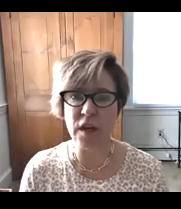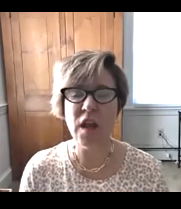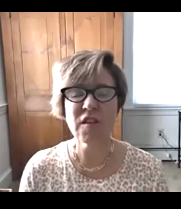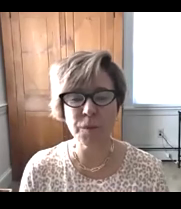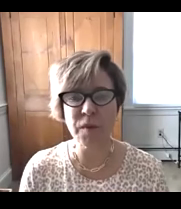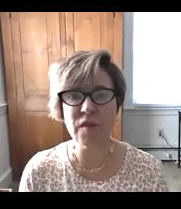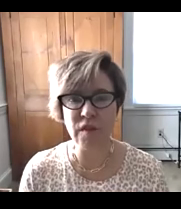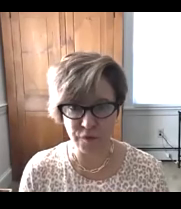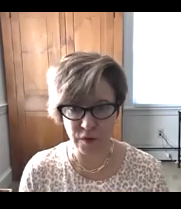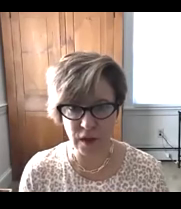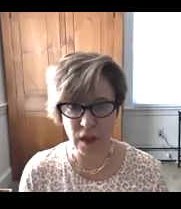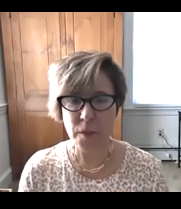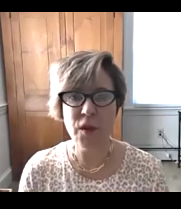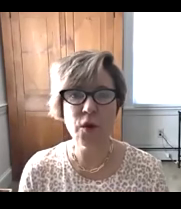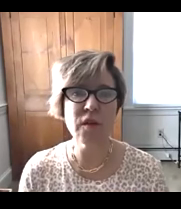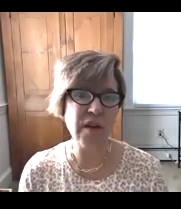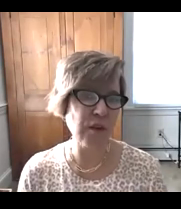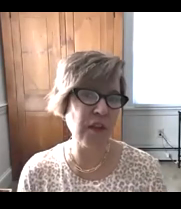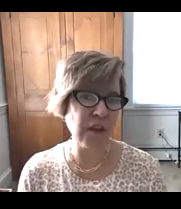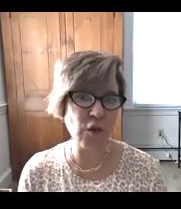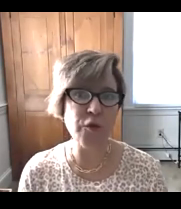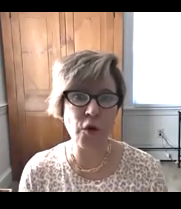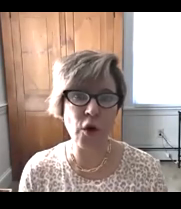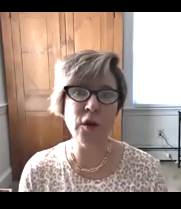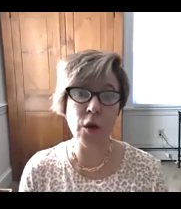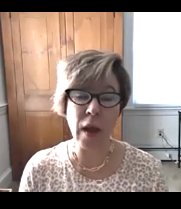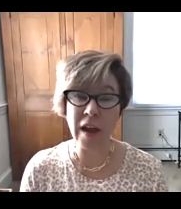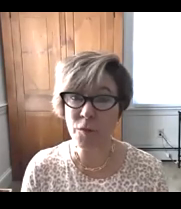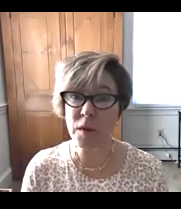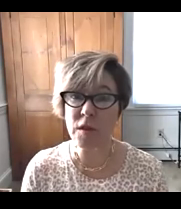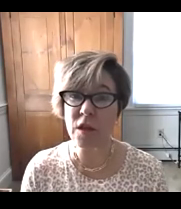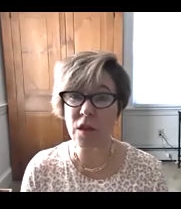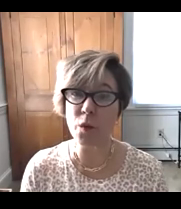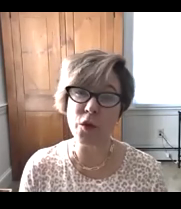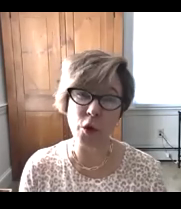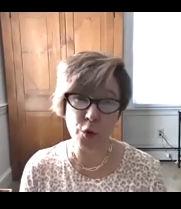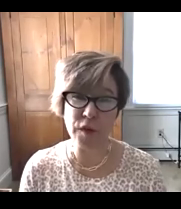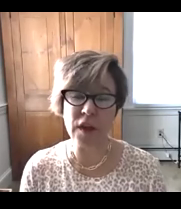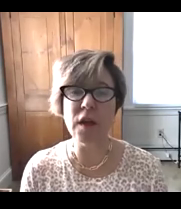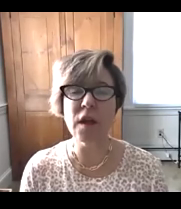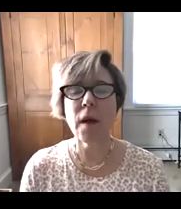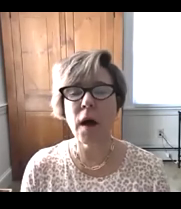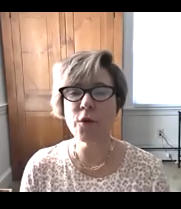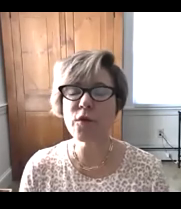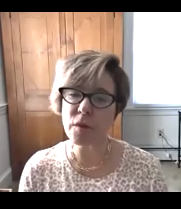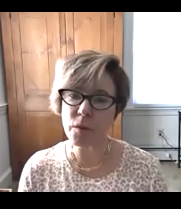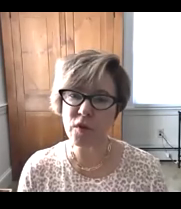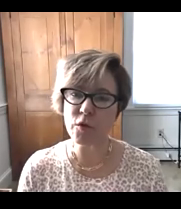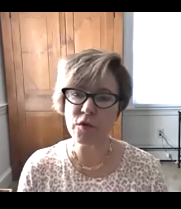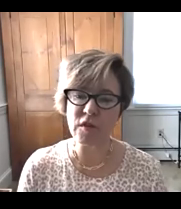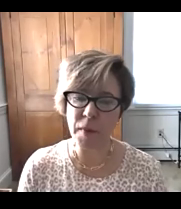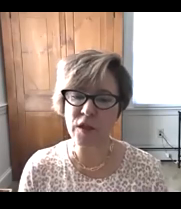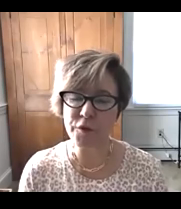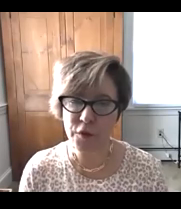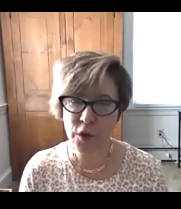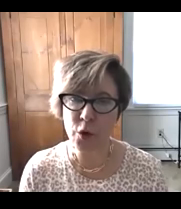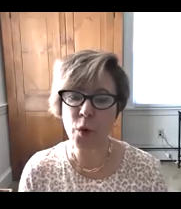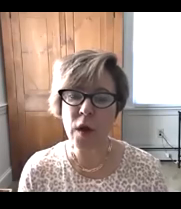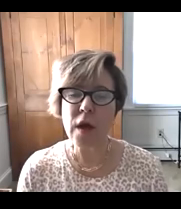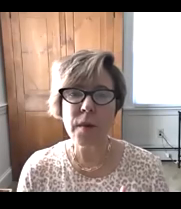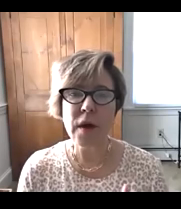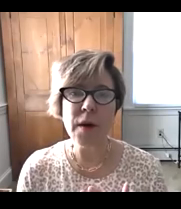COVID specific, because everything so far, you know, has been dealing with COVID. There's some resources about the